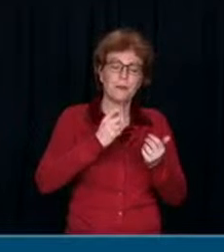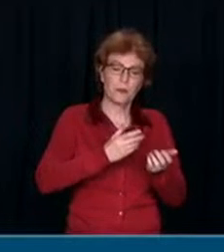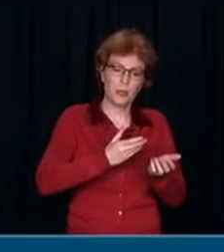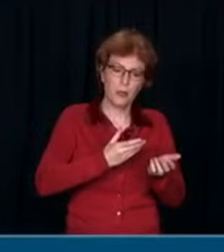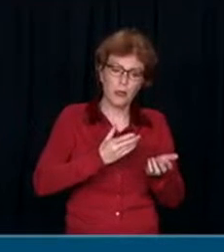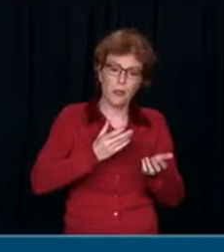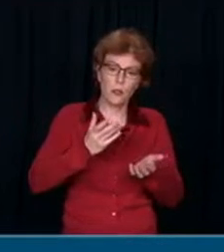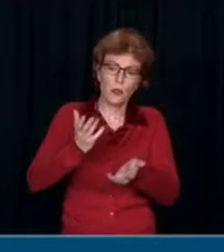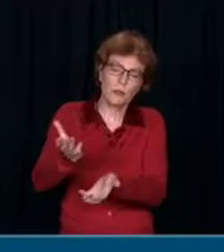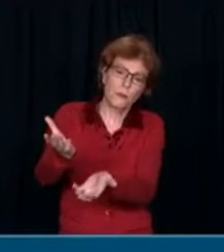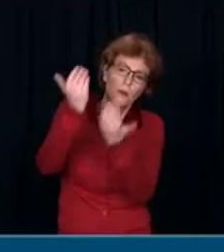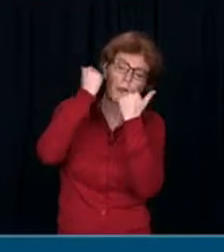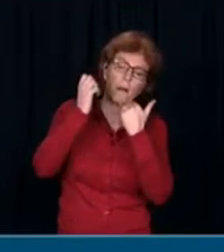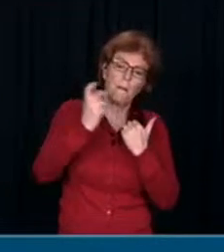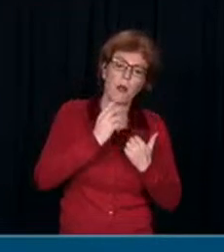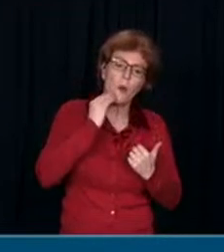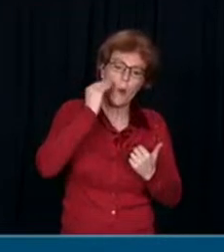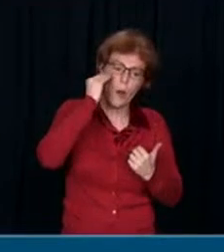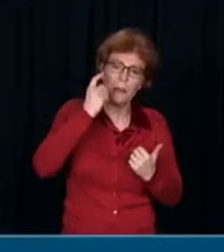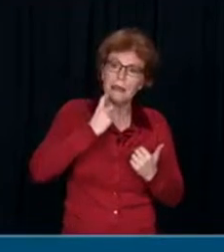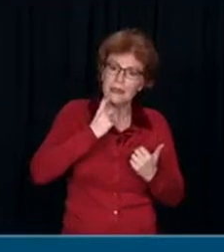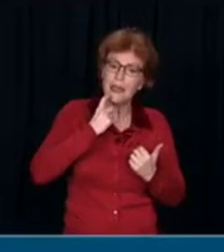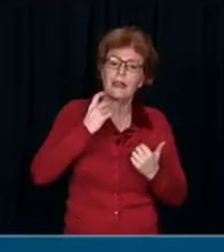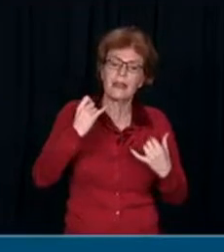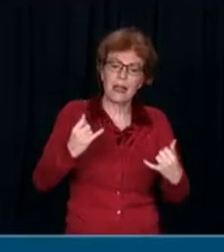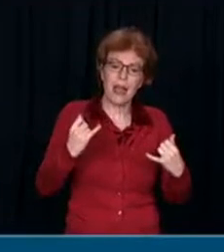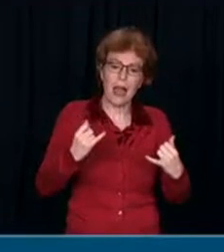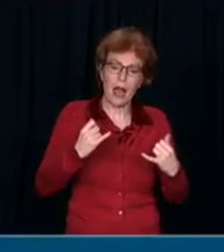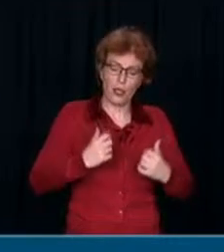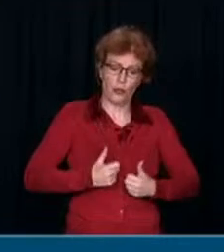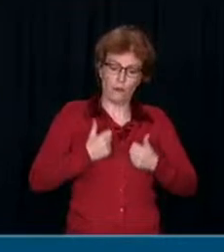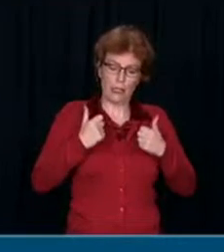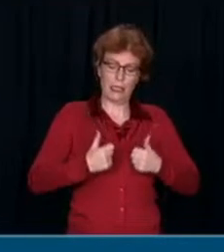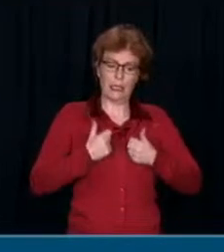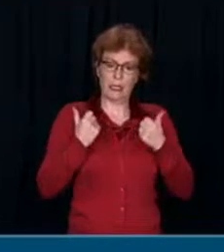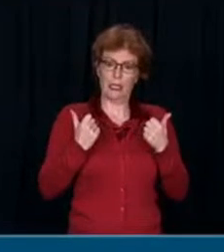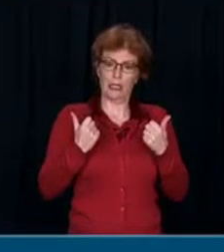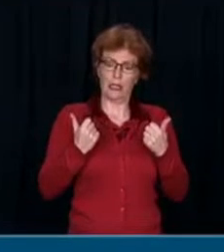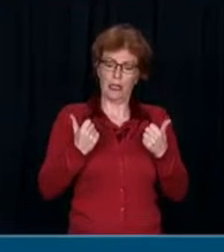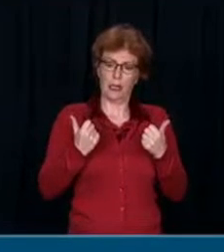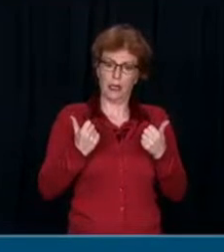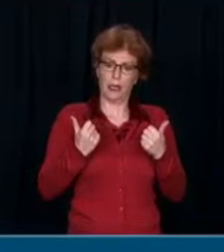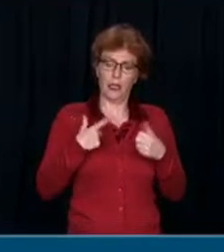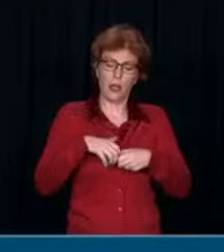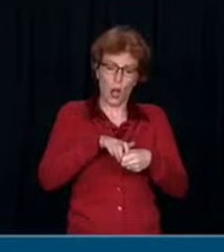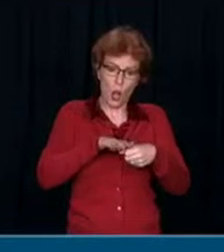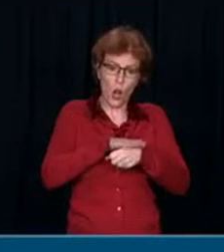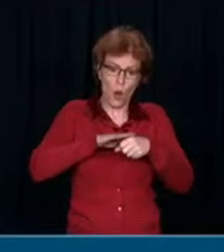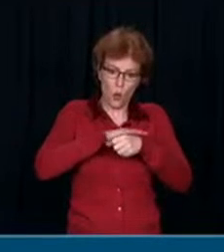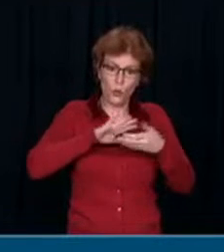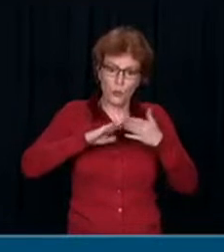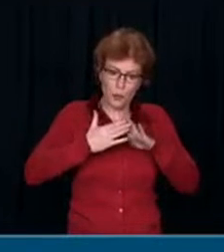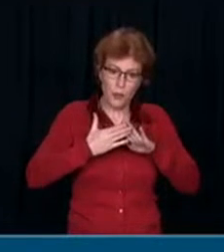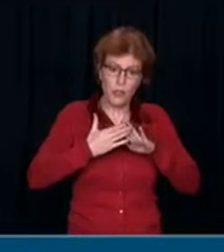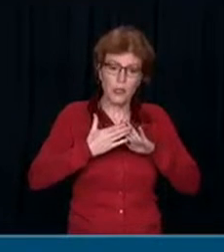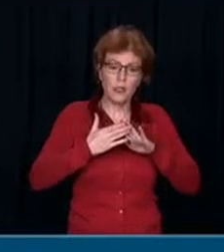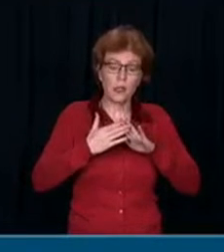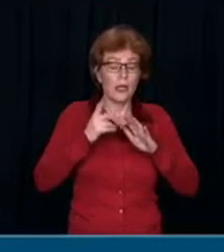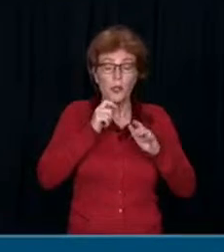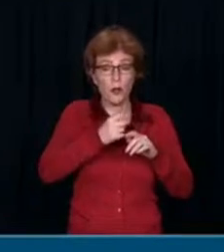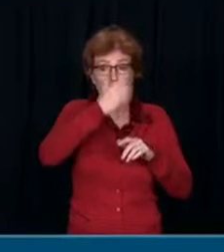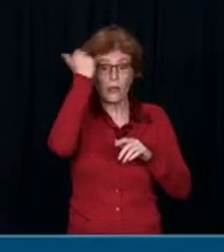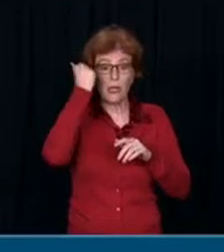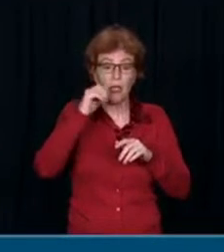them back home and say, you got to do your residency in our local communities. And let's not forget